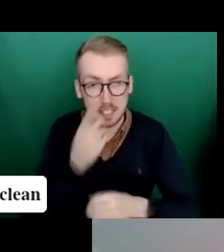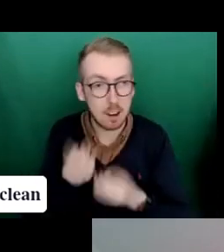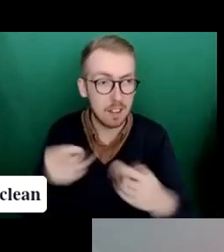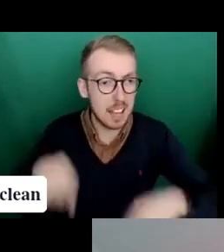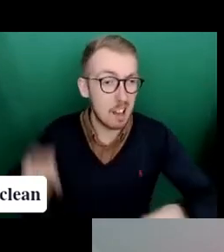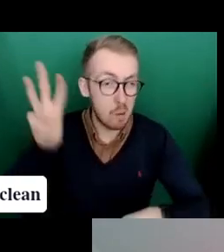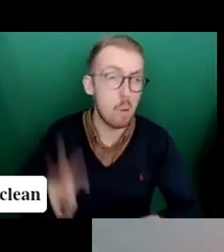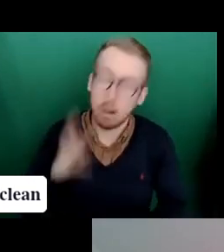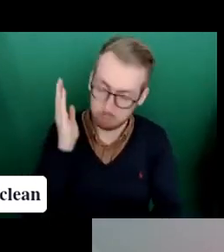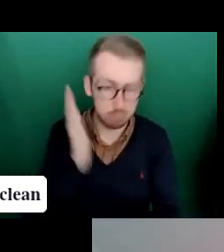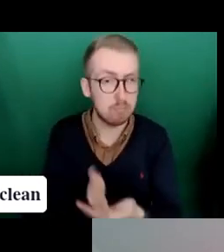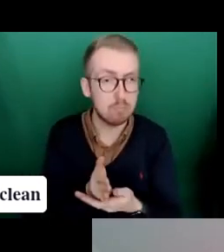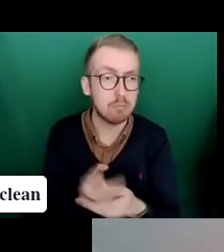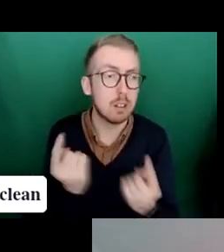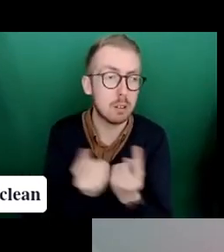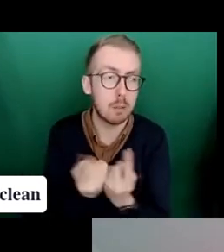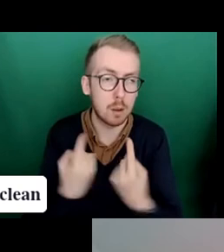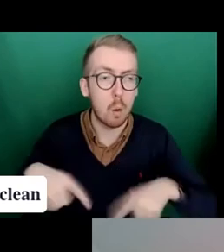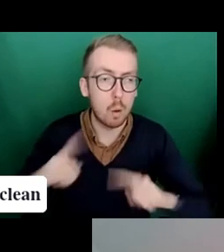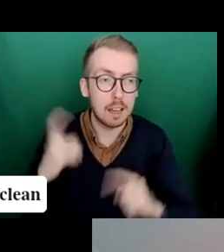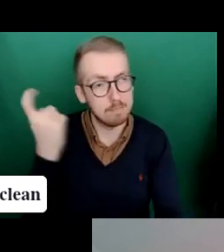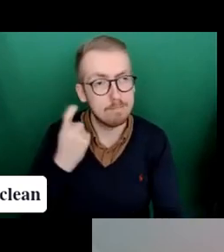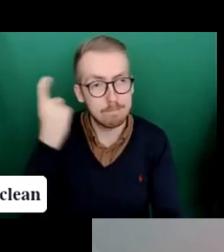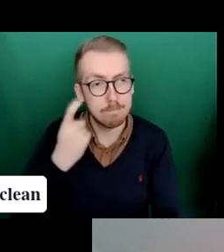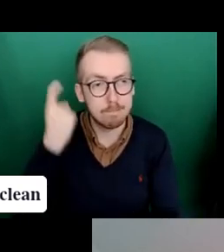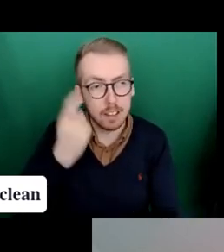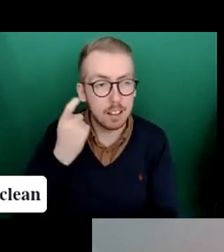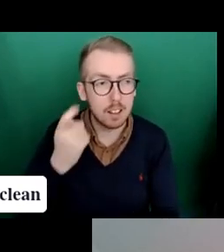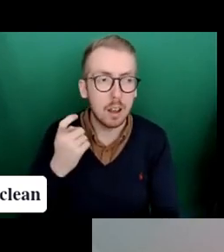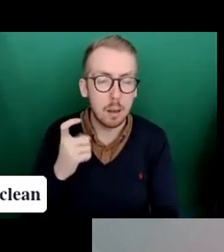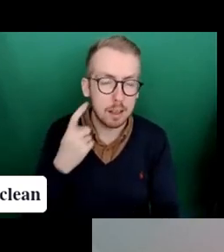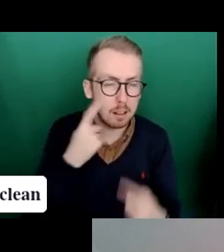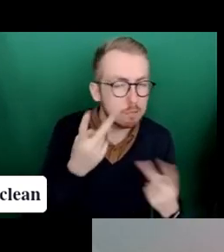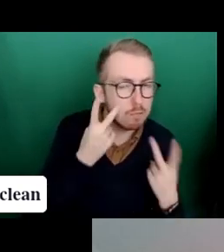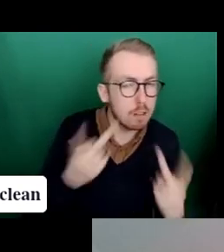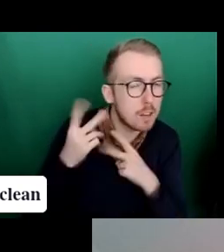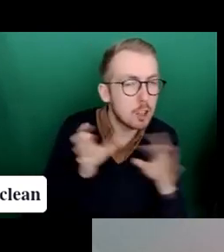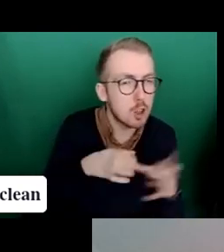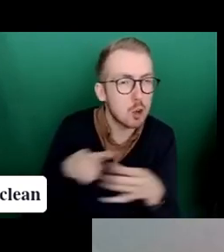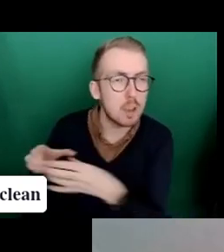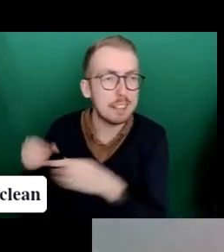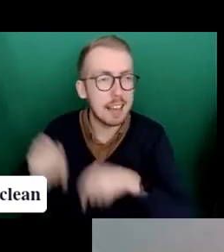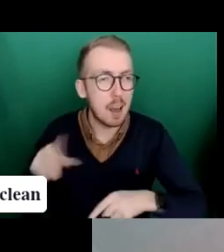So it's absolutely something we considered, and I've been looking at the units of it recently in Wales.